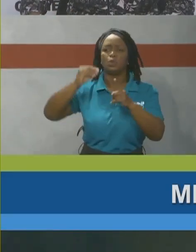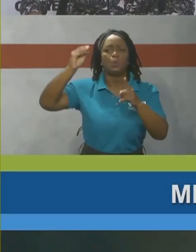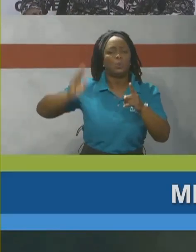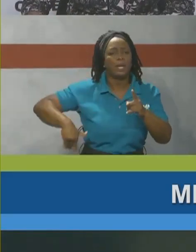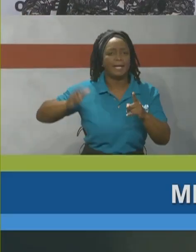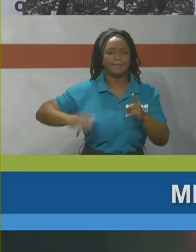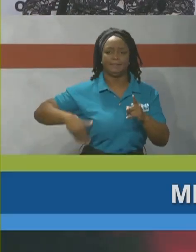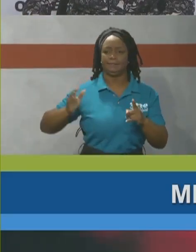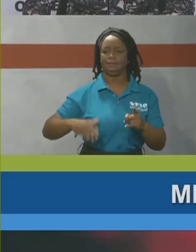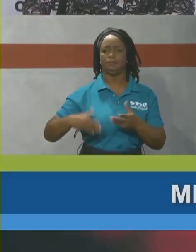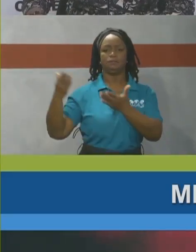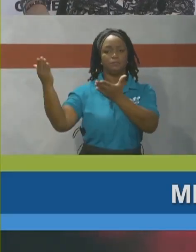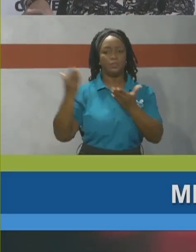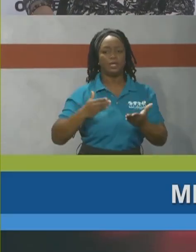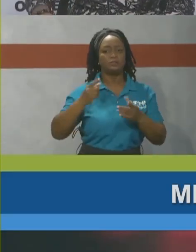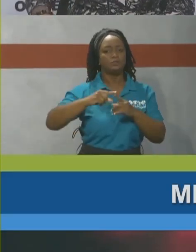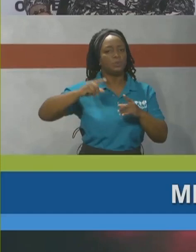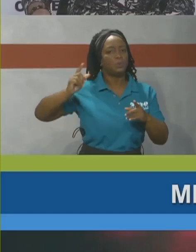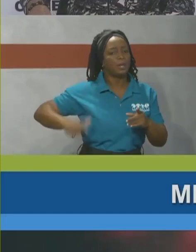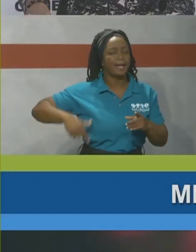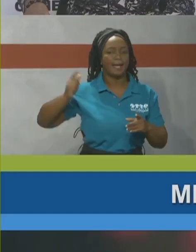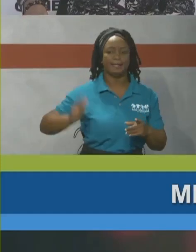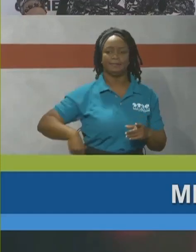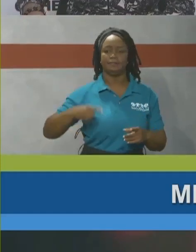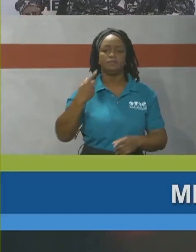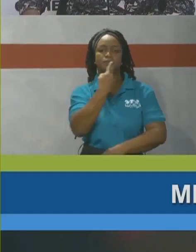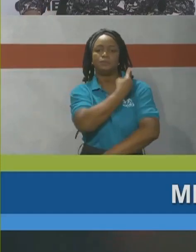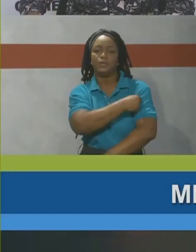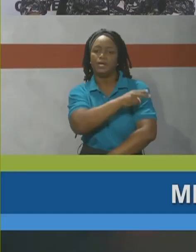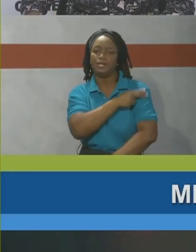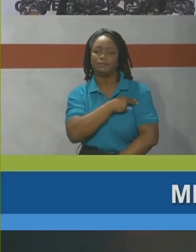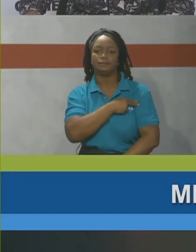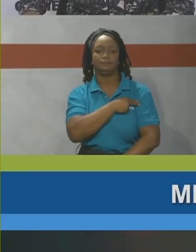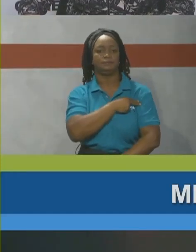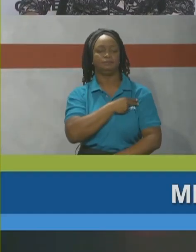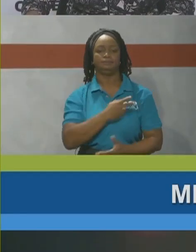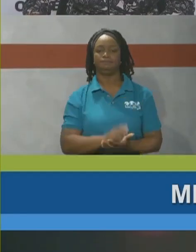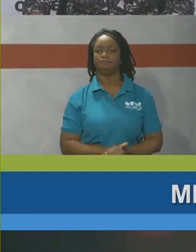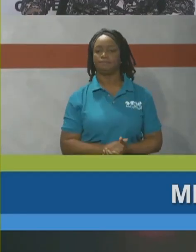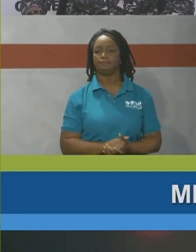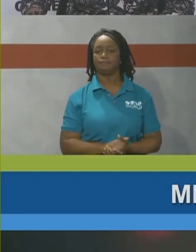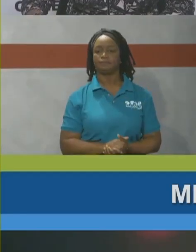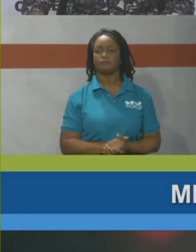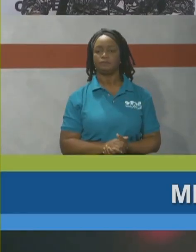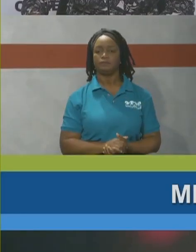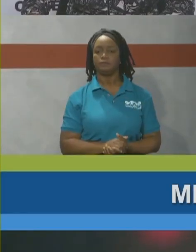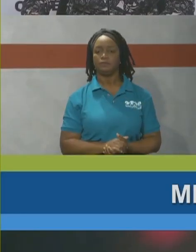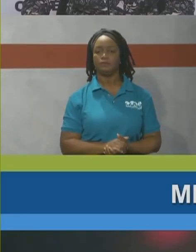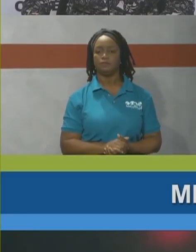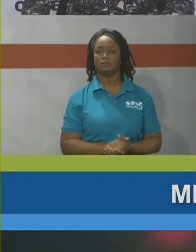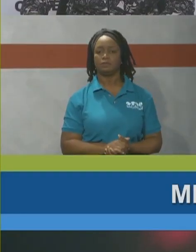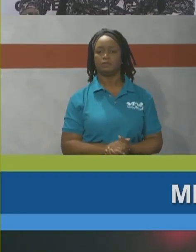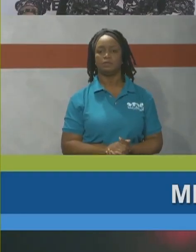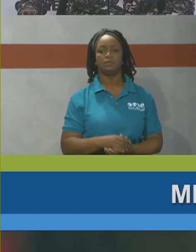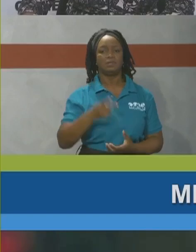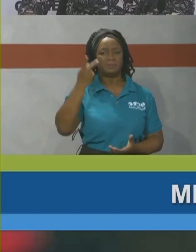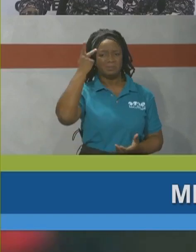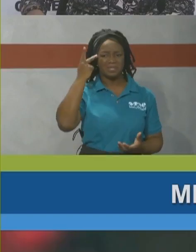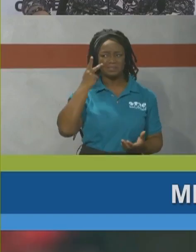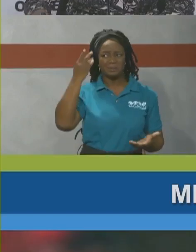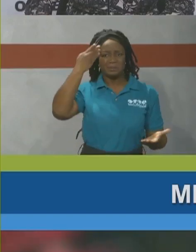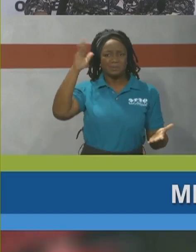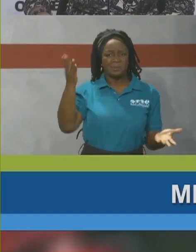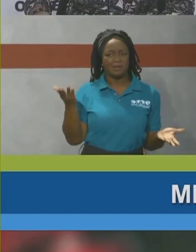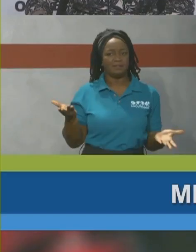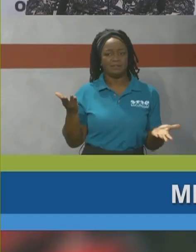those medical conditions. So not only are they not being as aware that they can get really seriously ill with that, they're coming